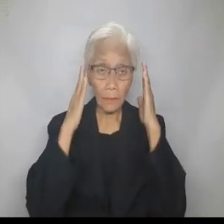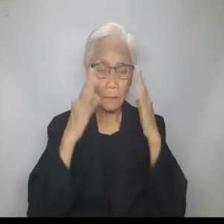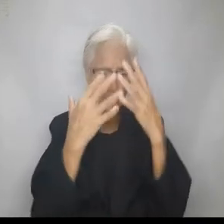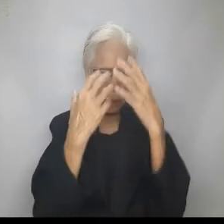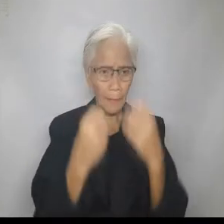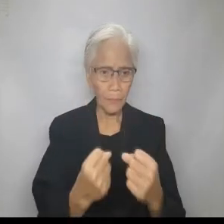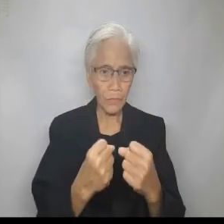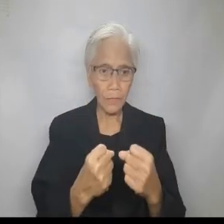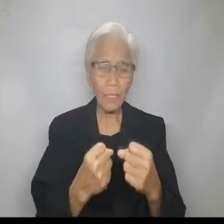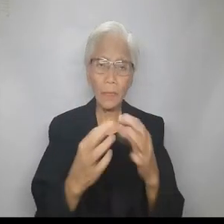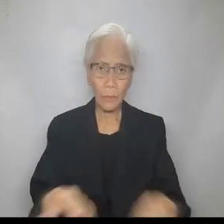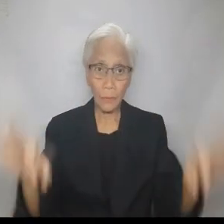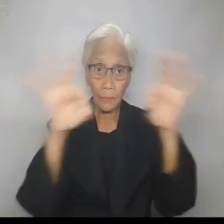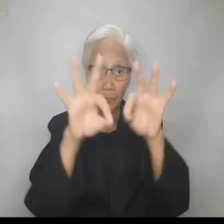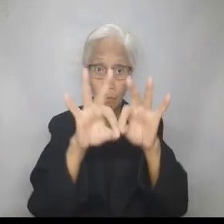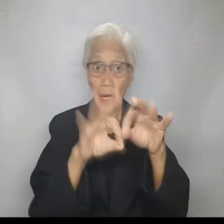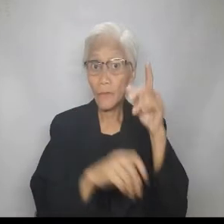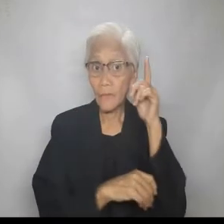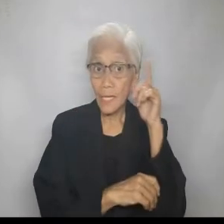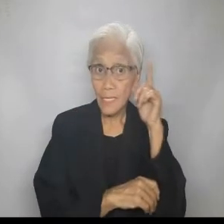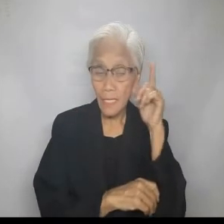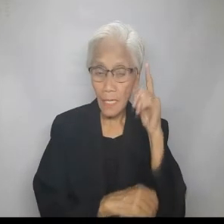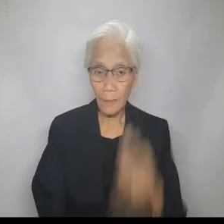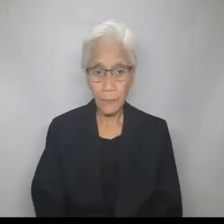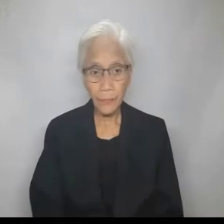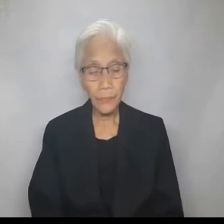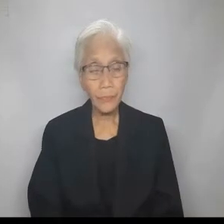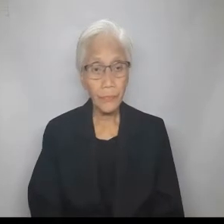have truly captured the essence of listening.